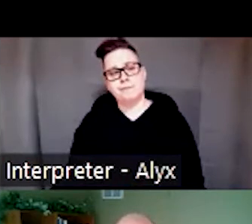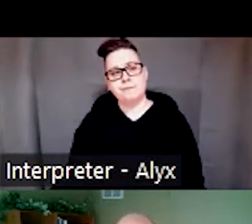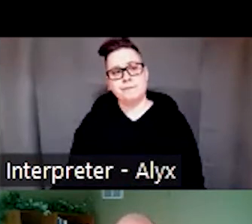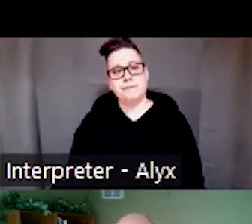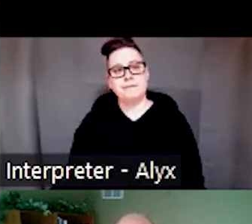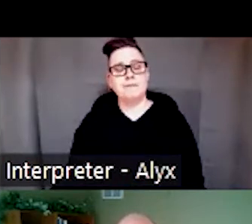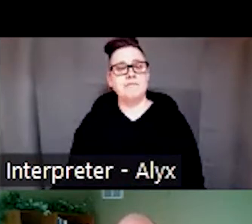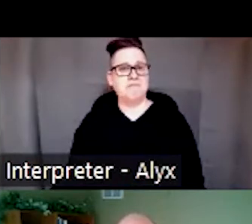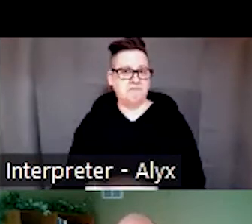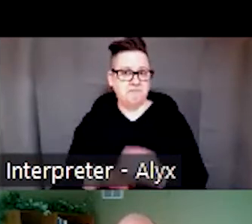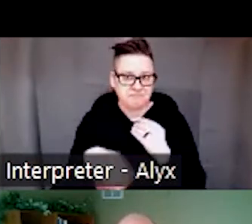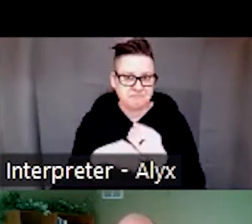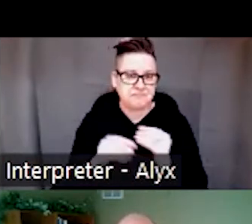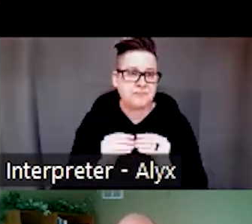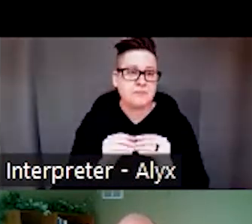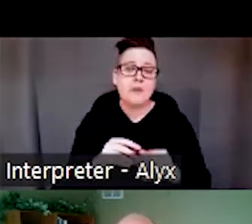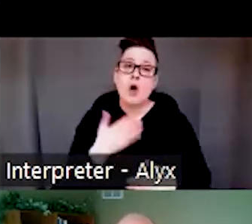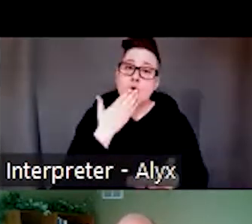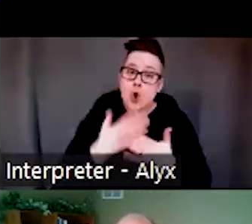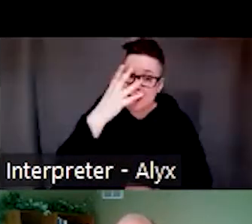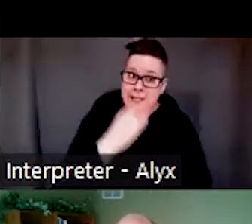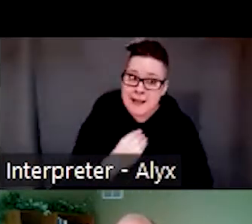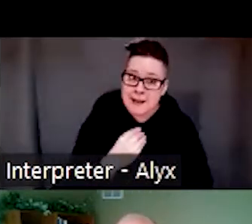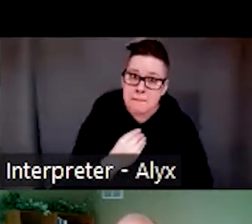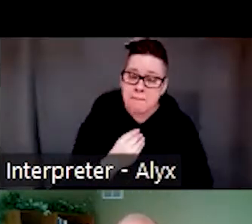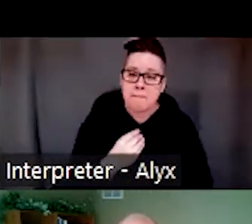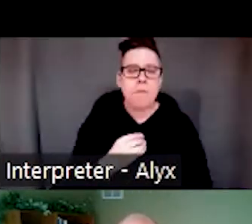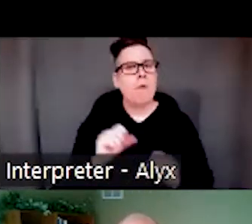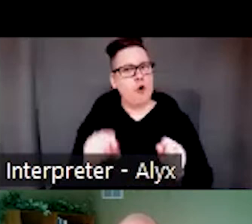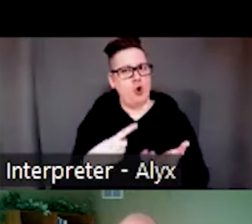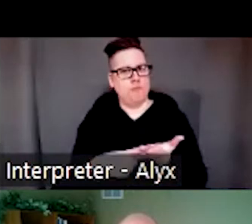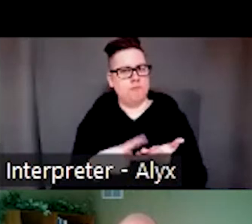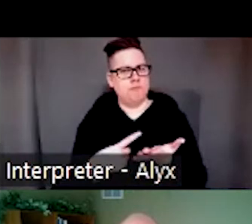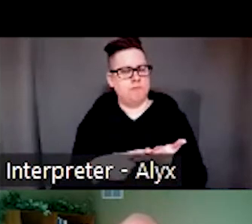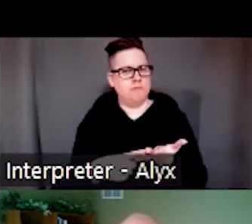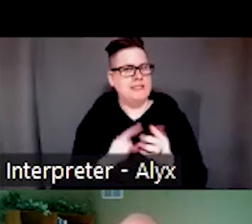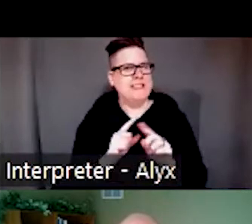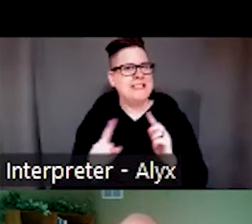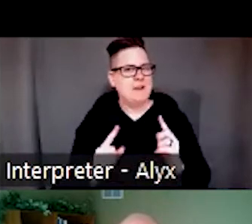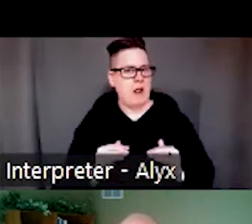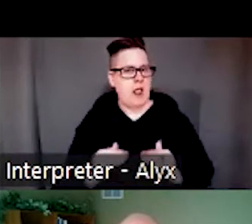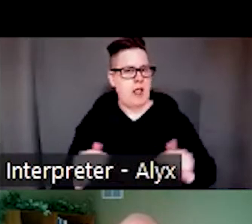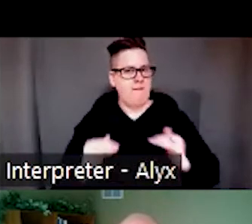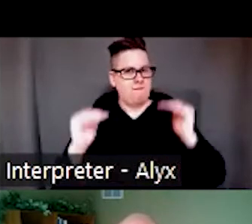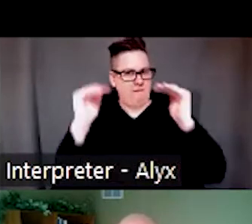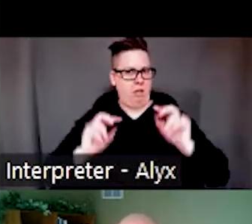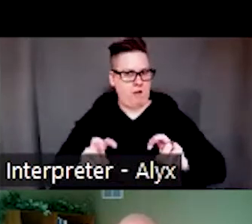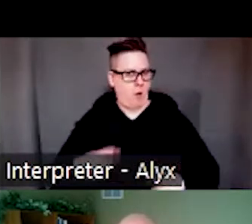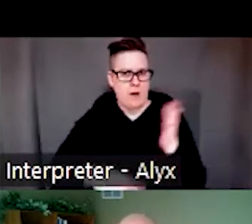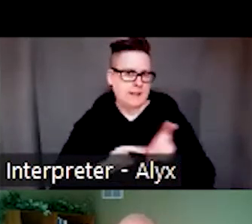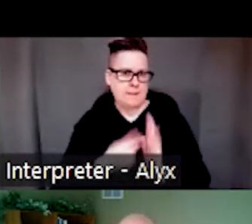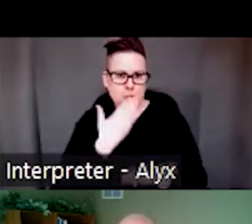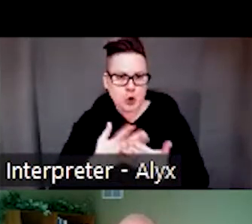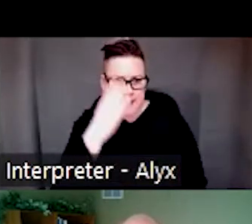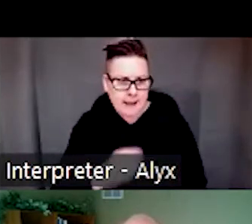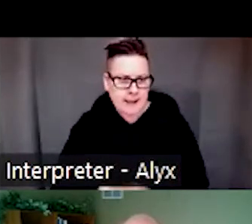Furthermore, when we think about good sleep, we can talk about it on several different levels of analysis, from